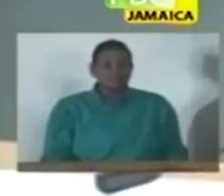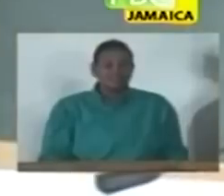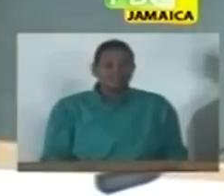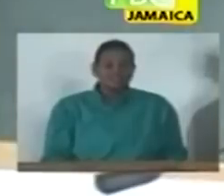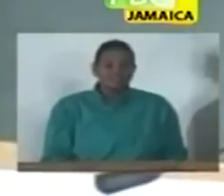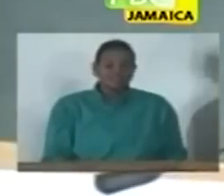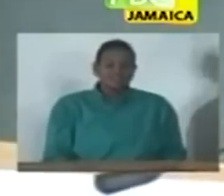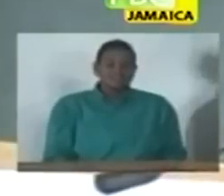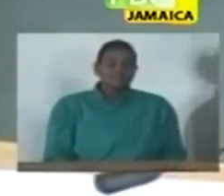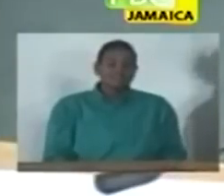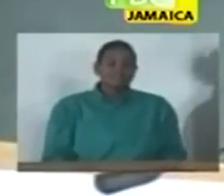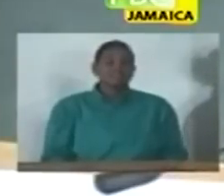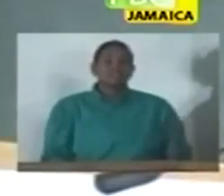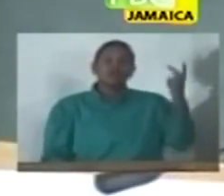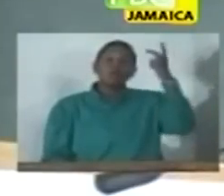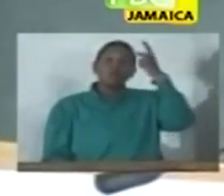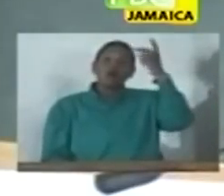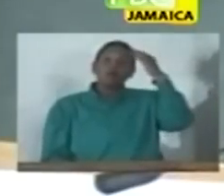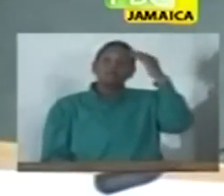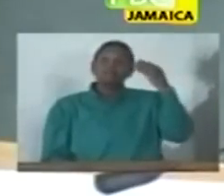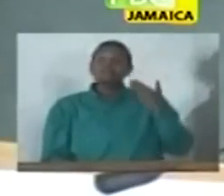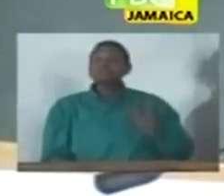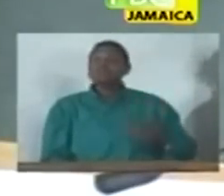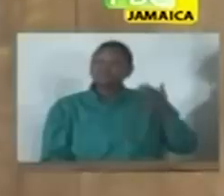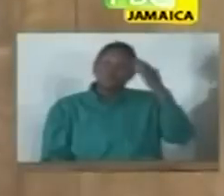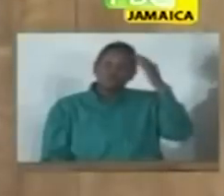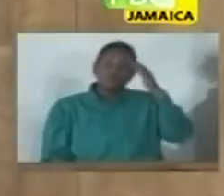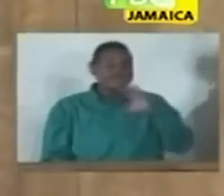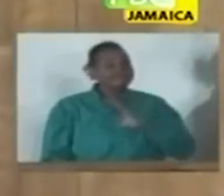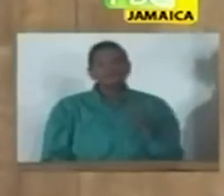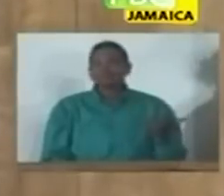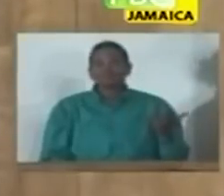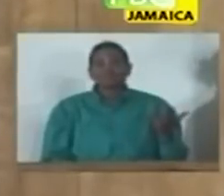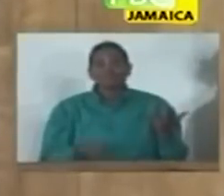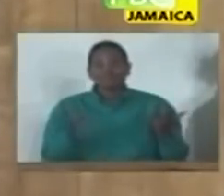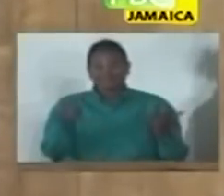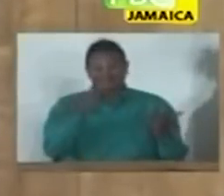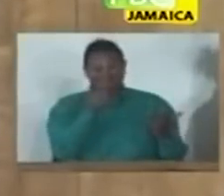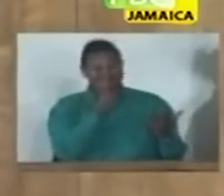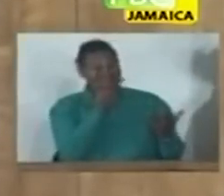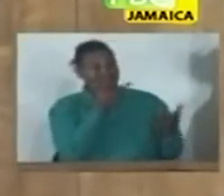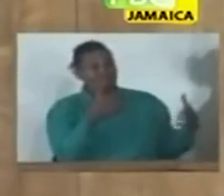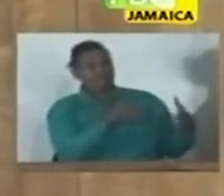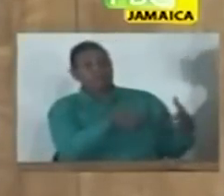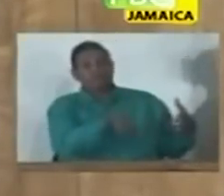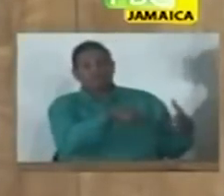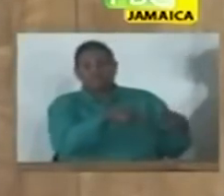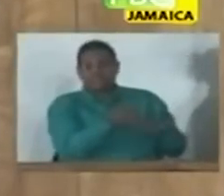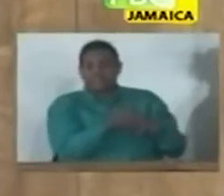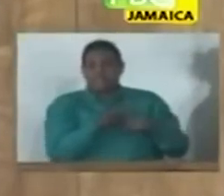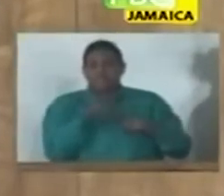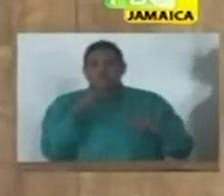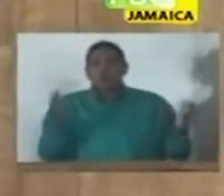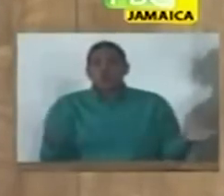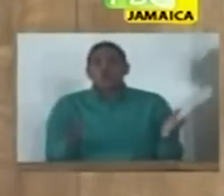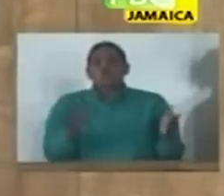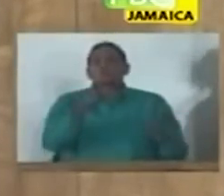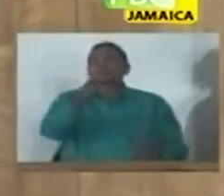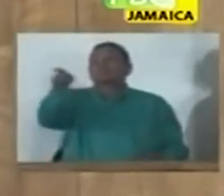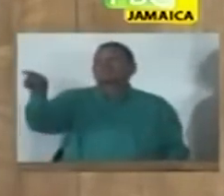The Prime Minister I know is not into that. And I therefore urge the rest of those on that